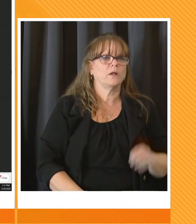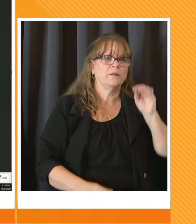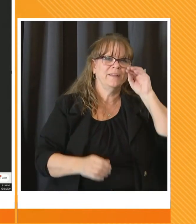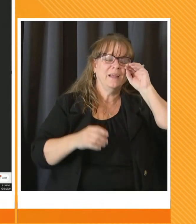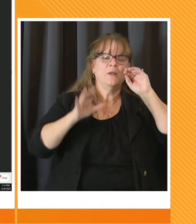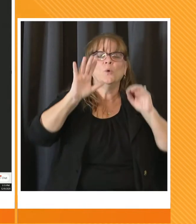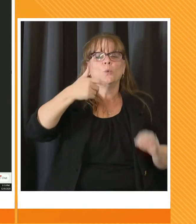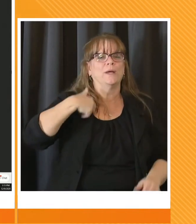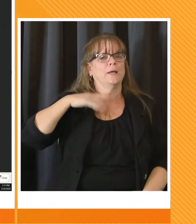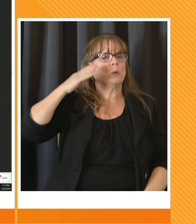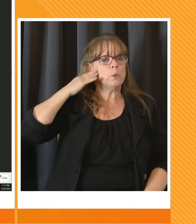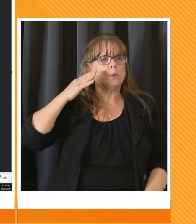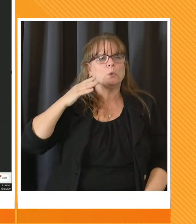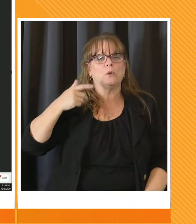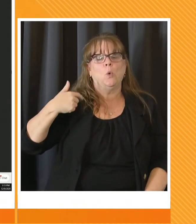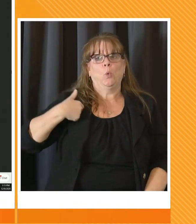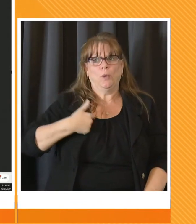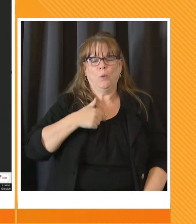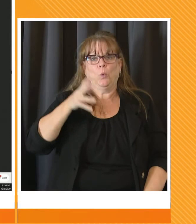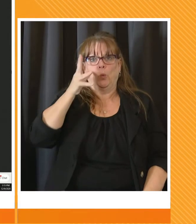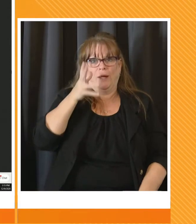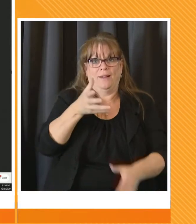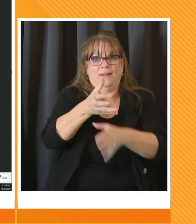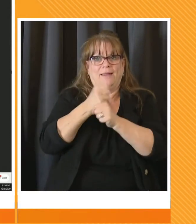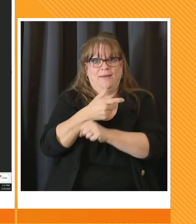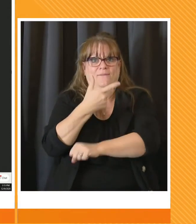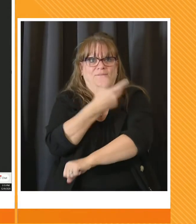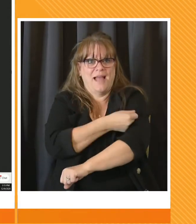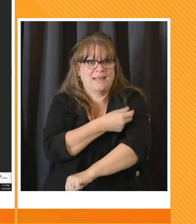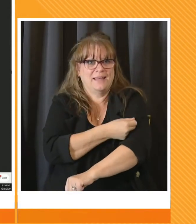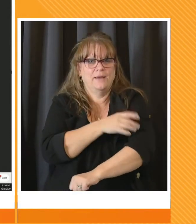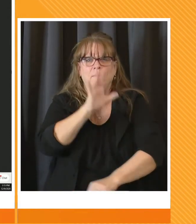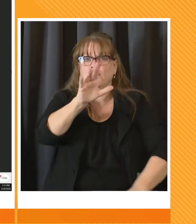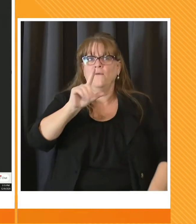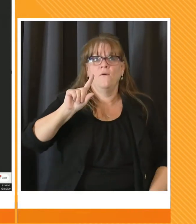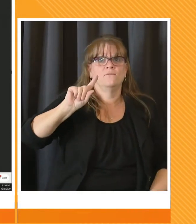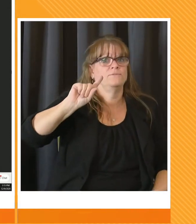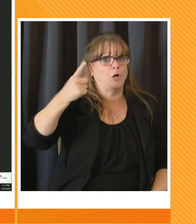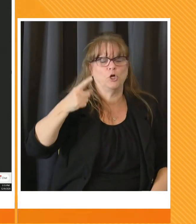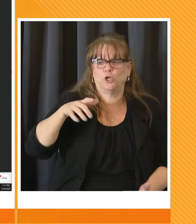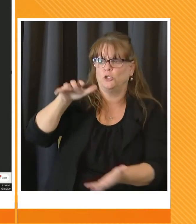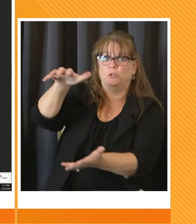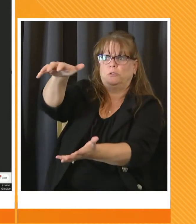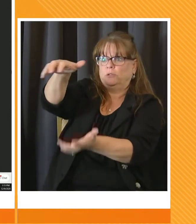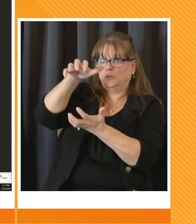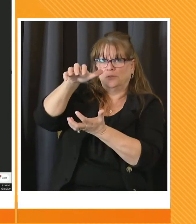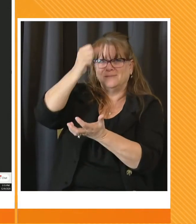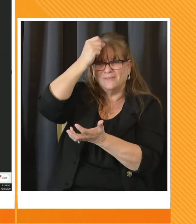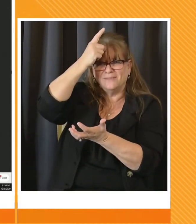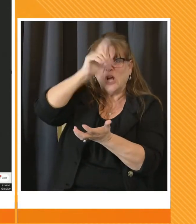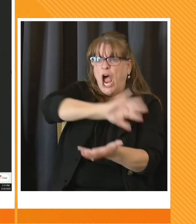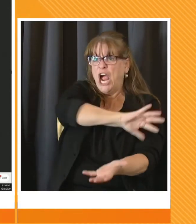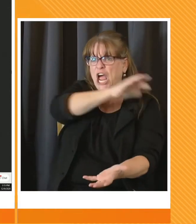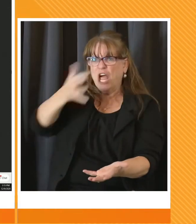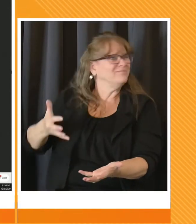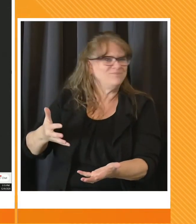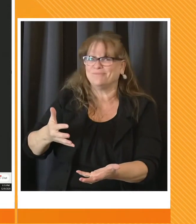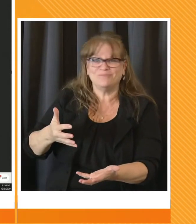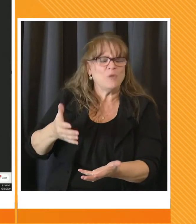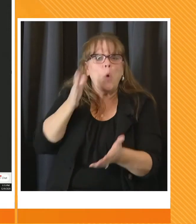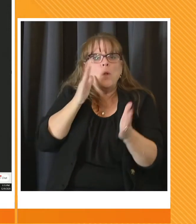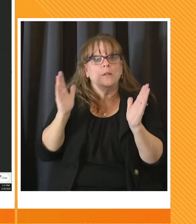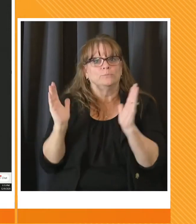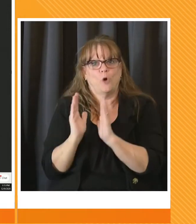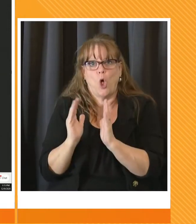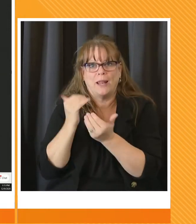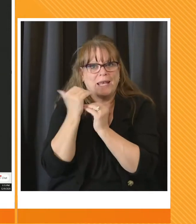will be limited. This has been a historic effort to create this vaccine in a record period of time.